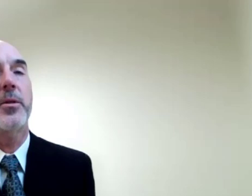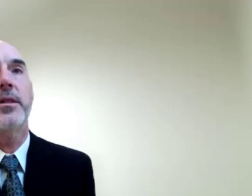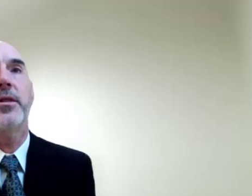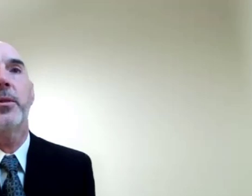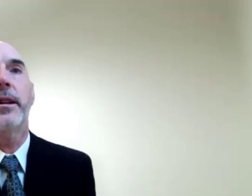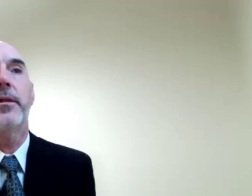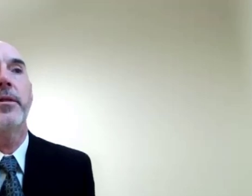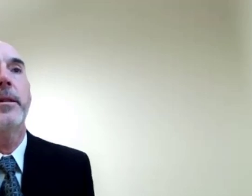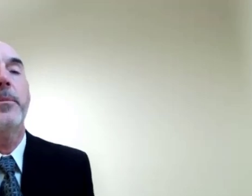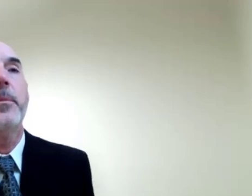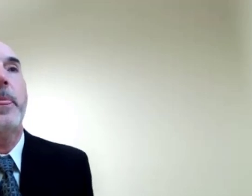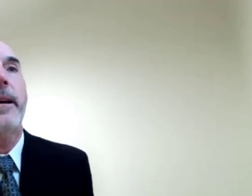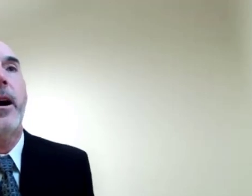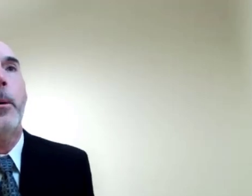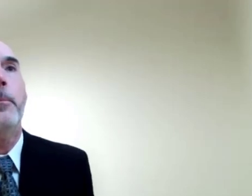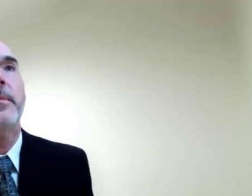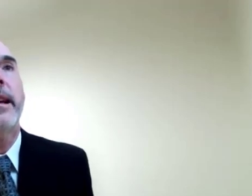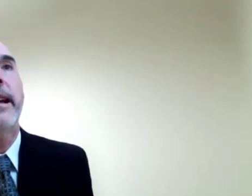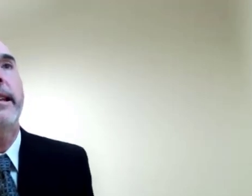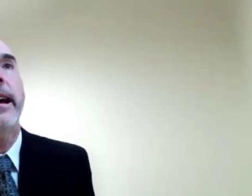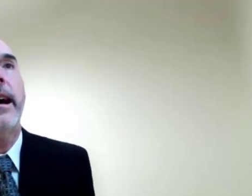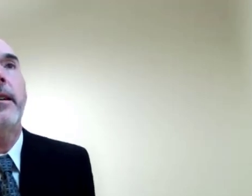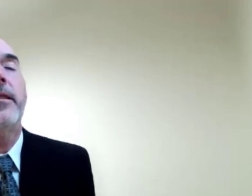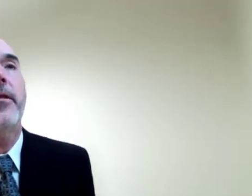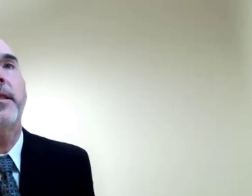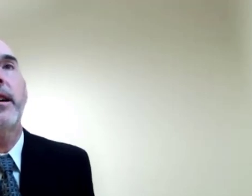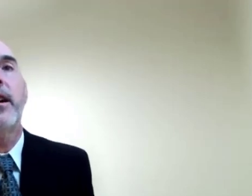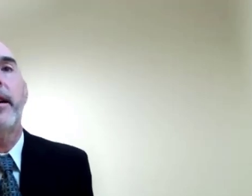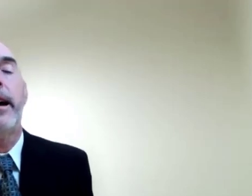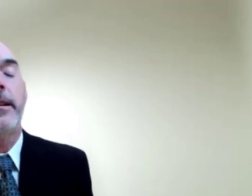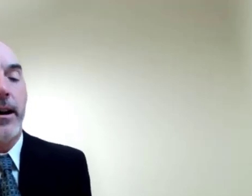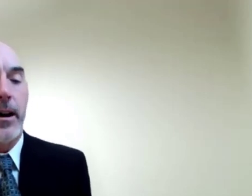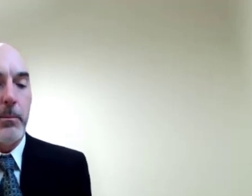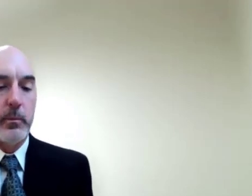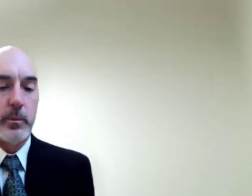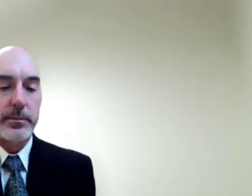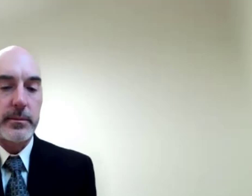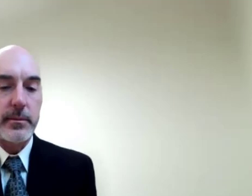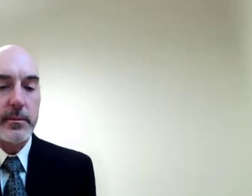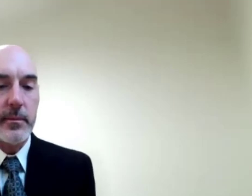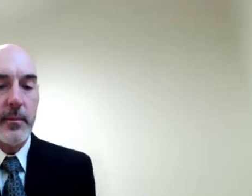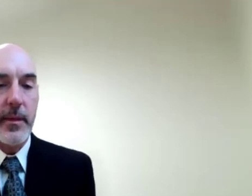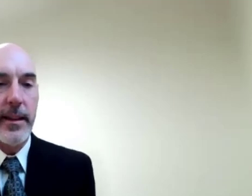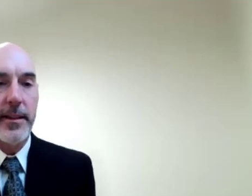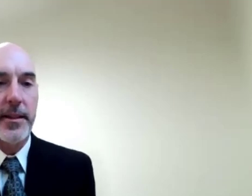seems counterintuitive. Yeah, the phrasing on that